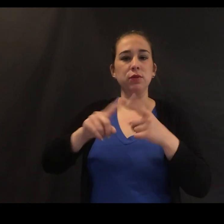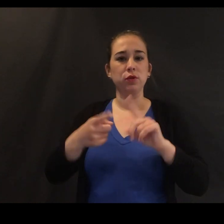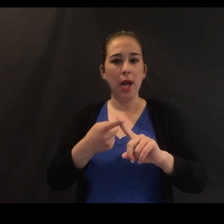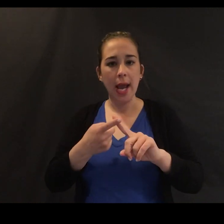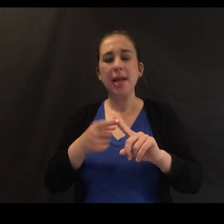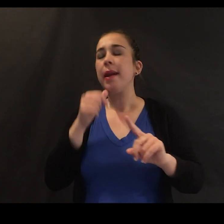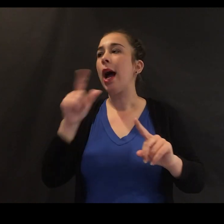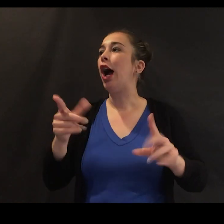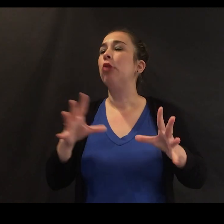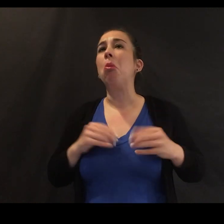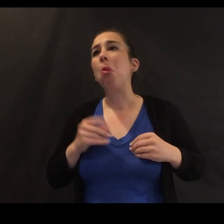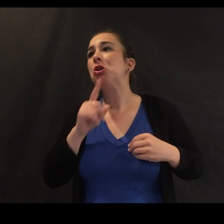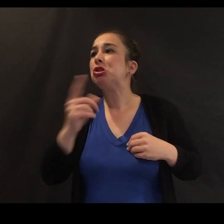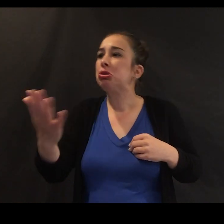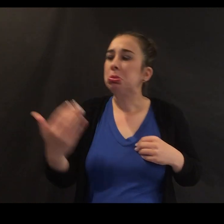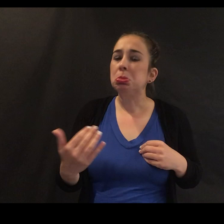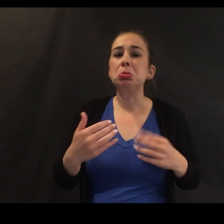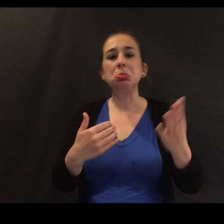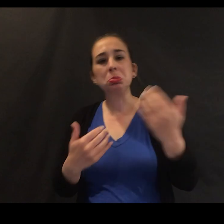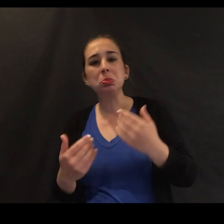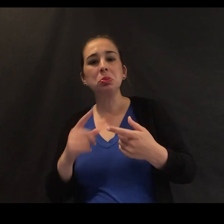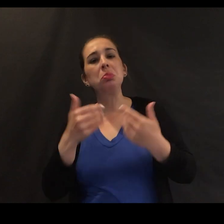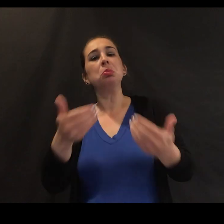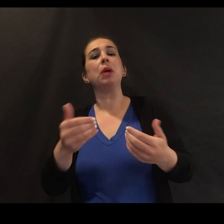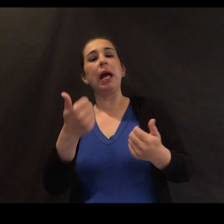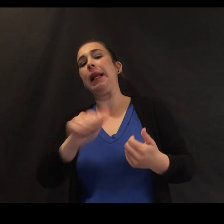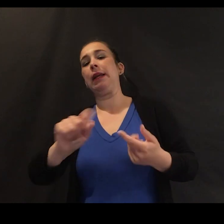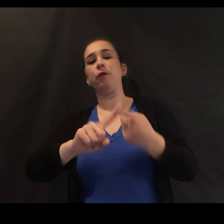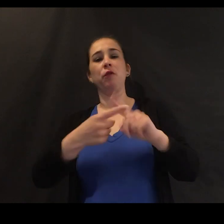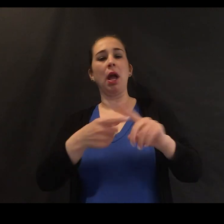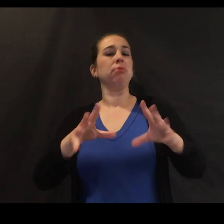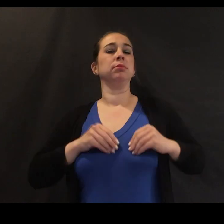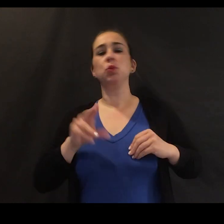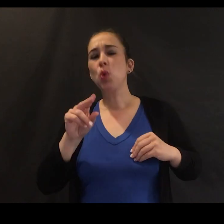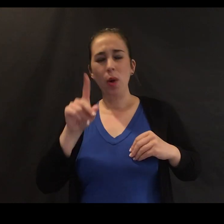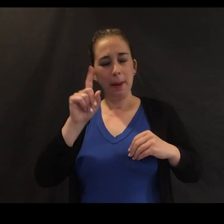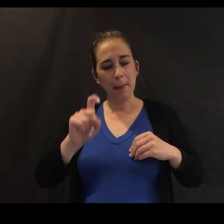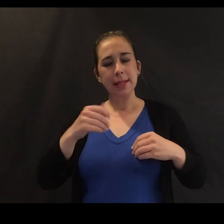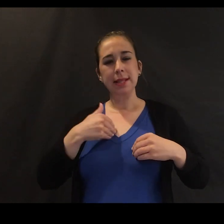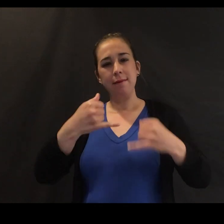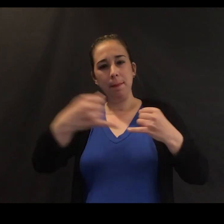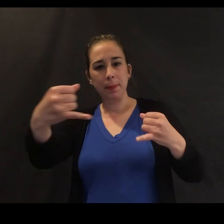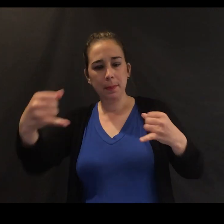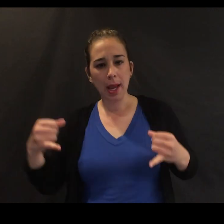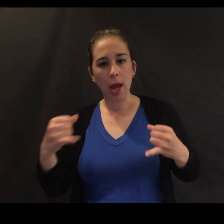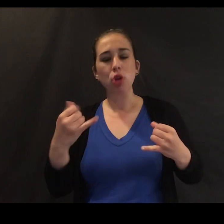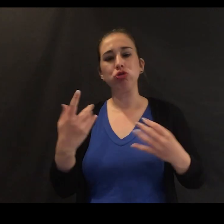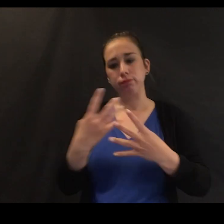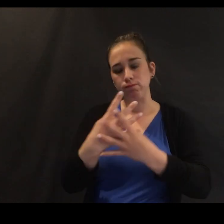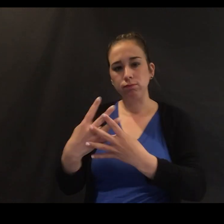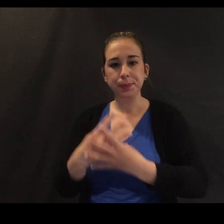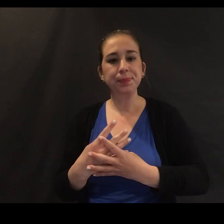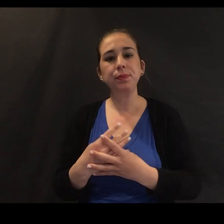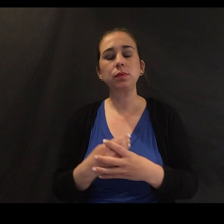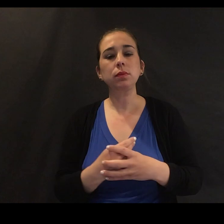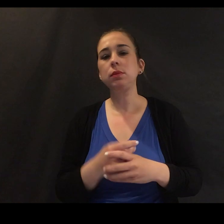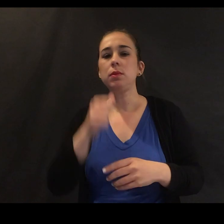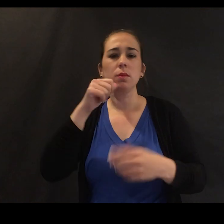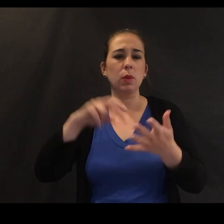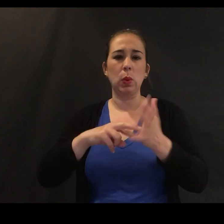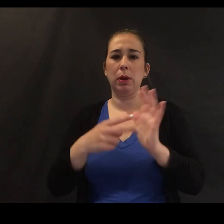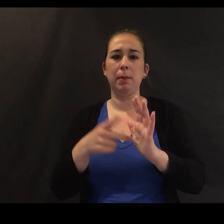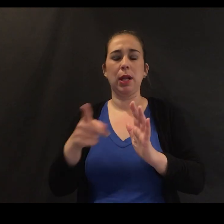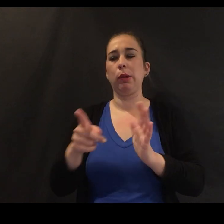letting people come into your life, but having some good boundaries, and we'll talk more about that in the weeks to come. Not that you separate people out